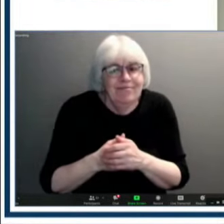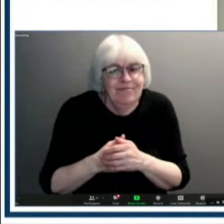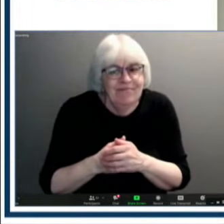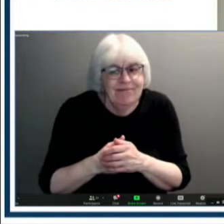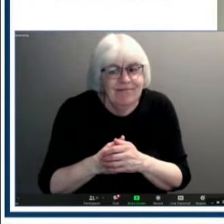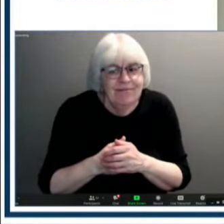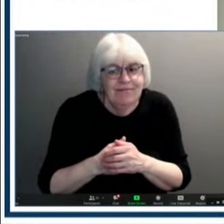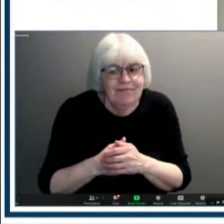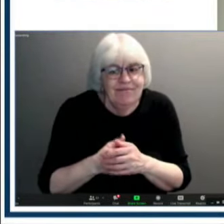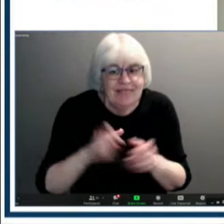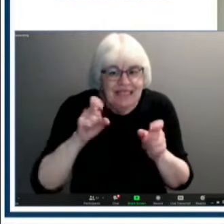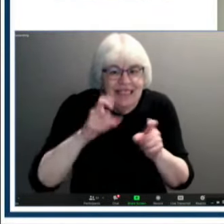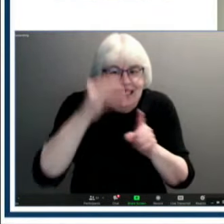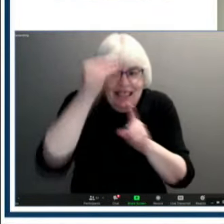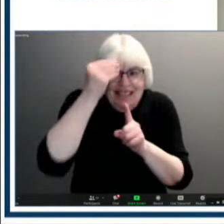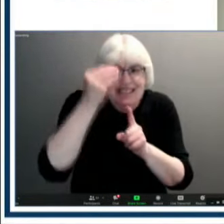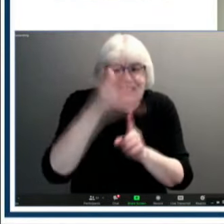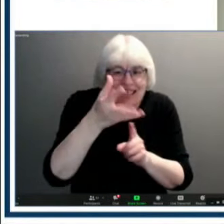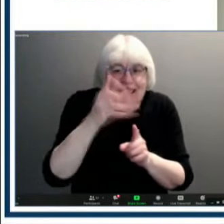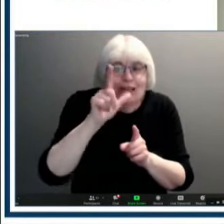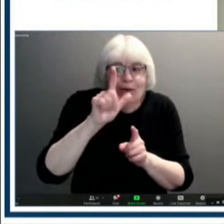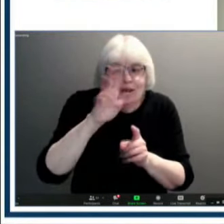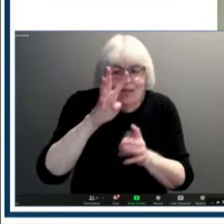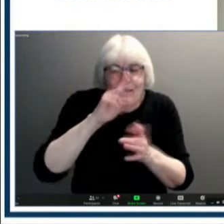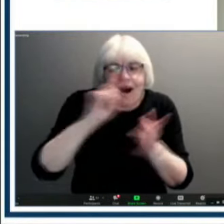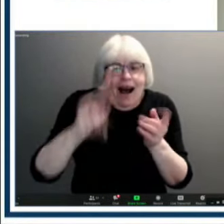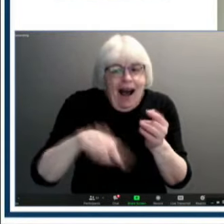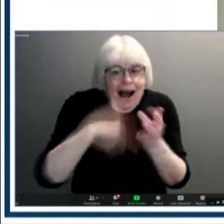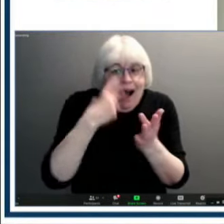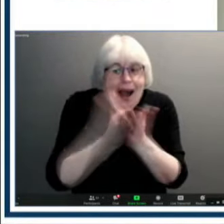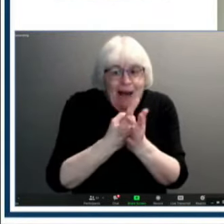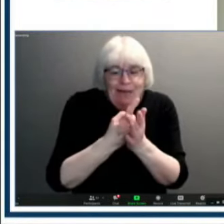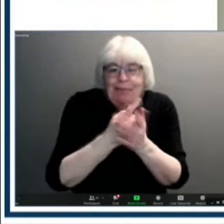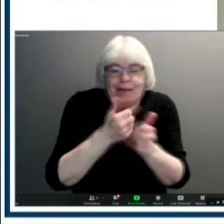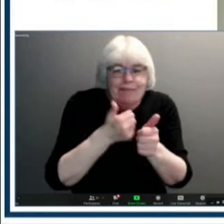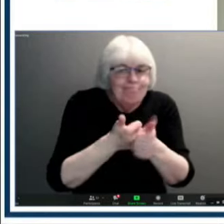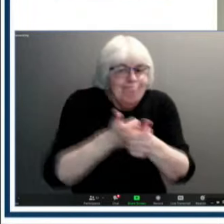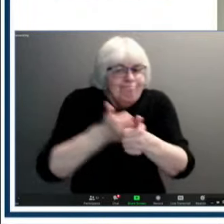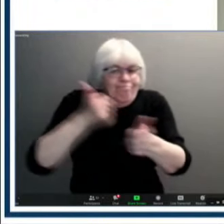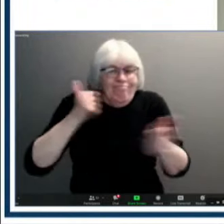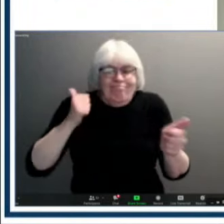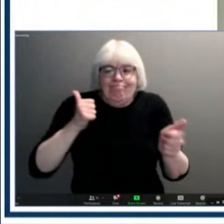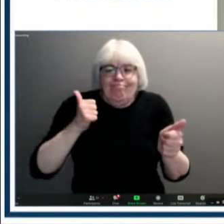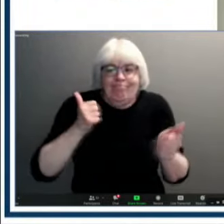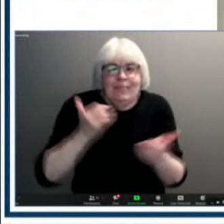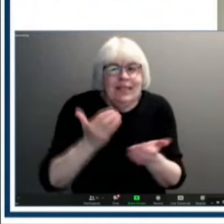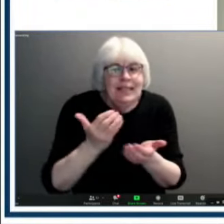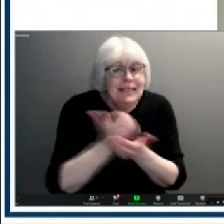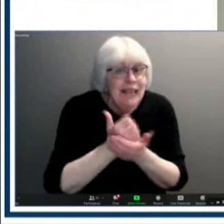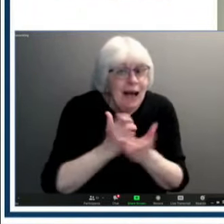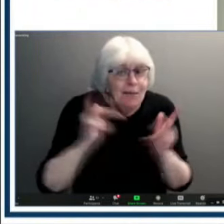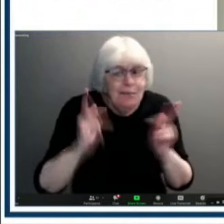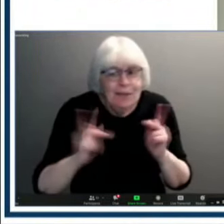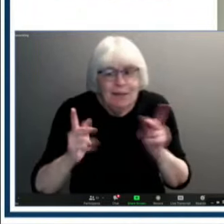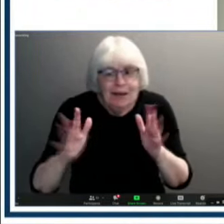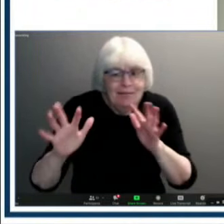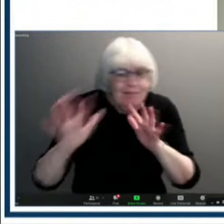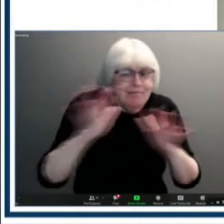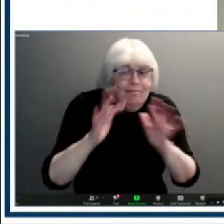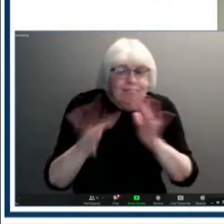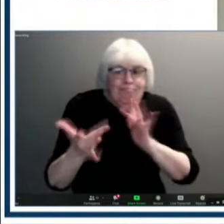notification. And then for many cases now, that's the only contact they'll have with public health. And we're going to